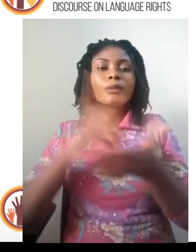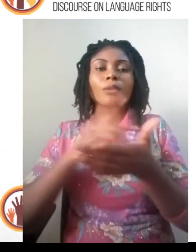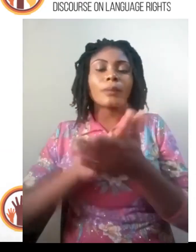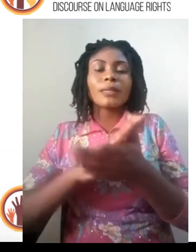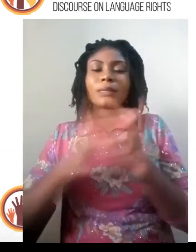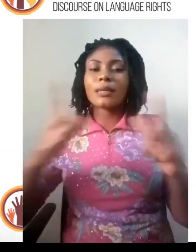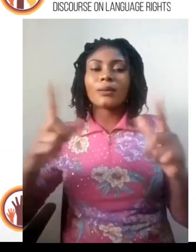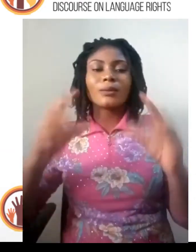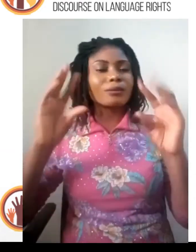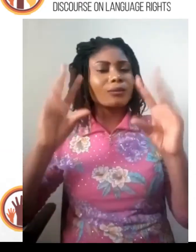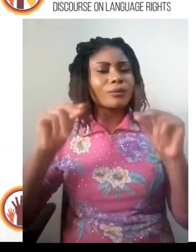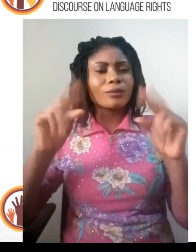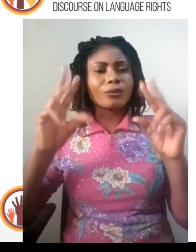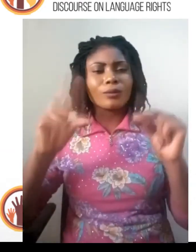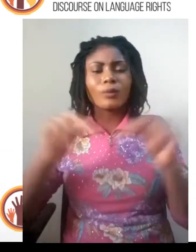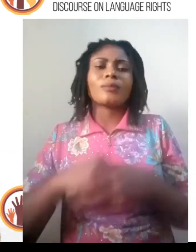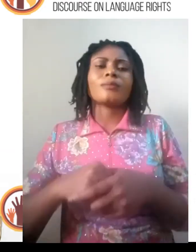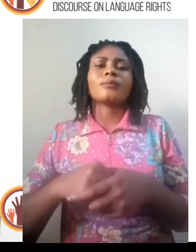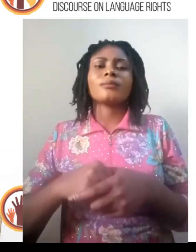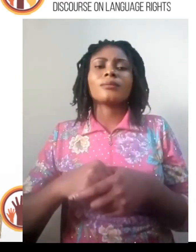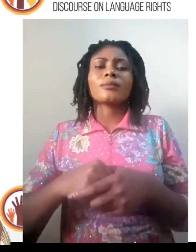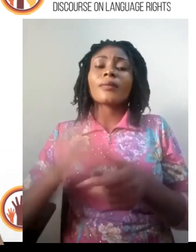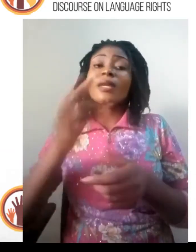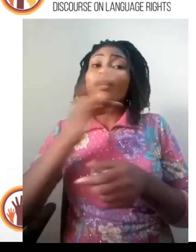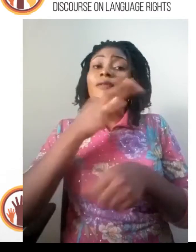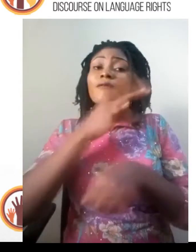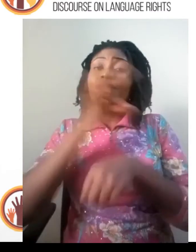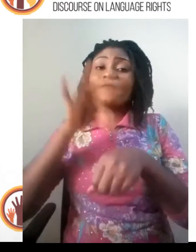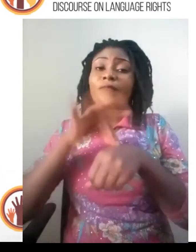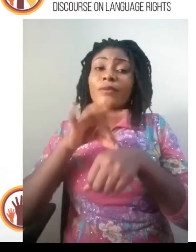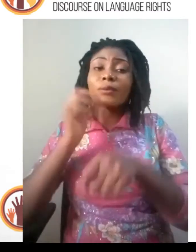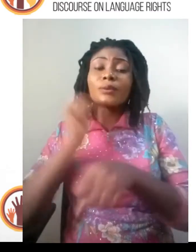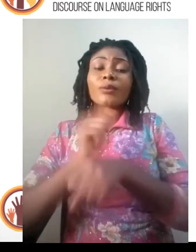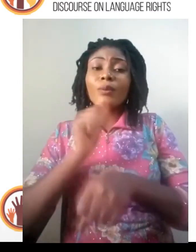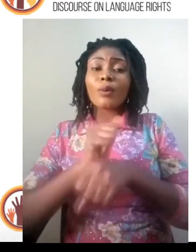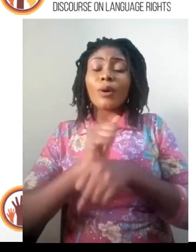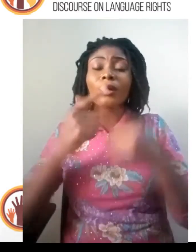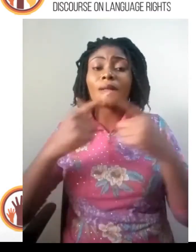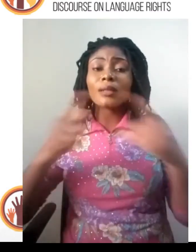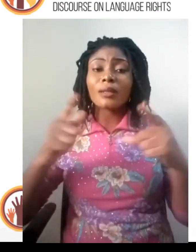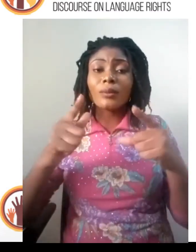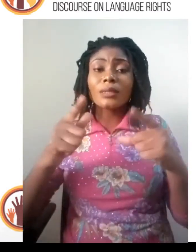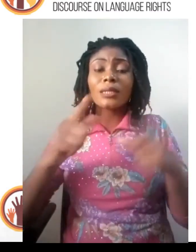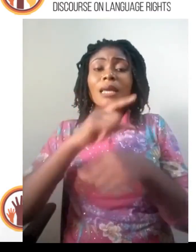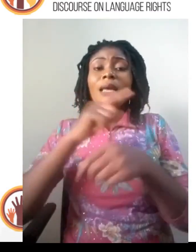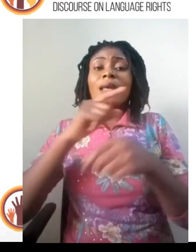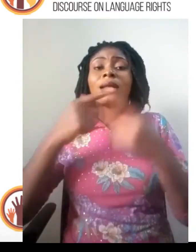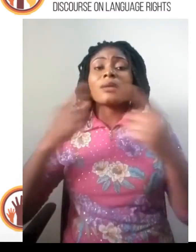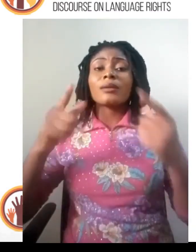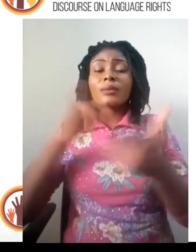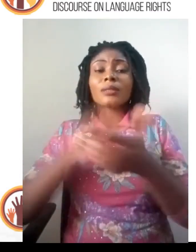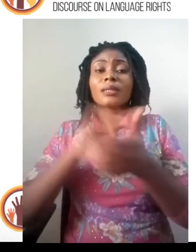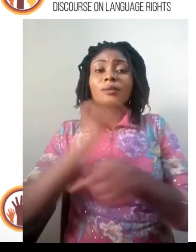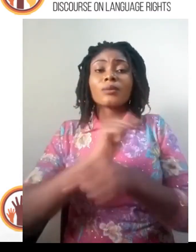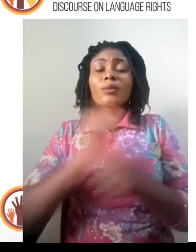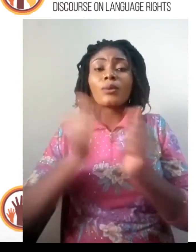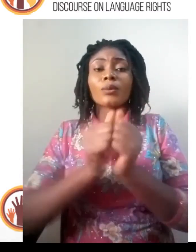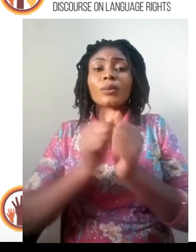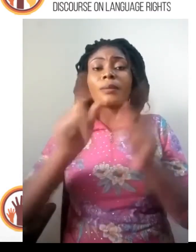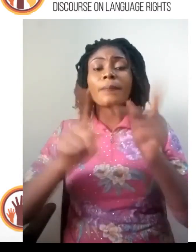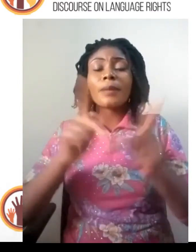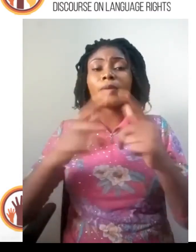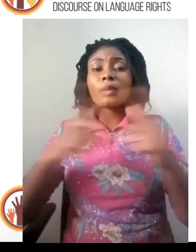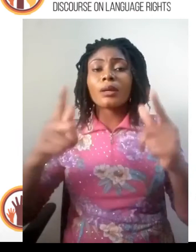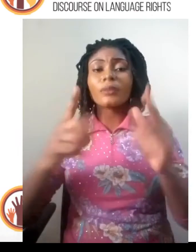linguists who work on people's languages, first of all, develop the passion. You have to have the